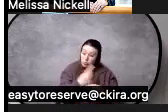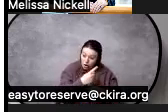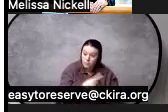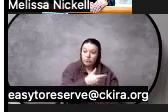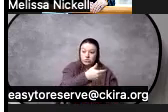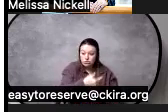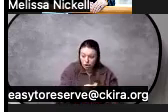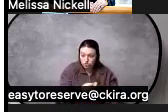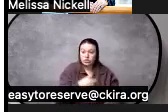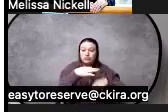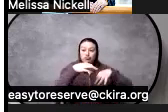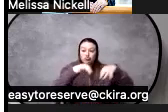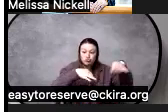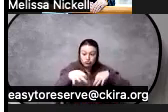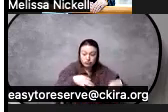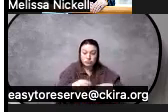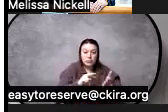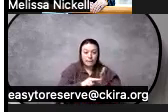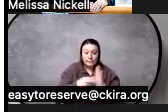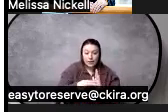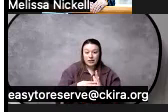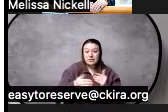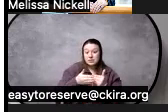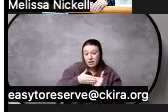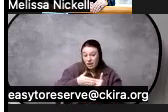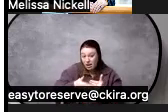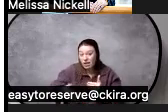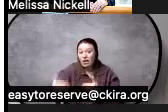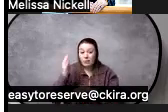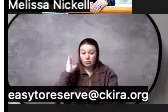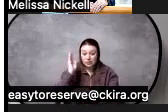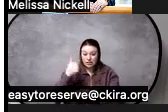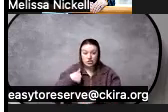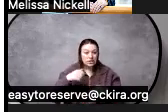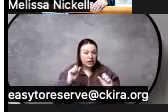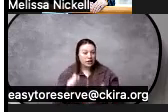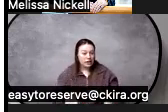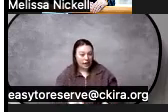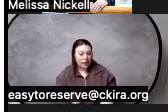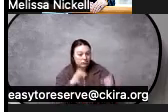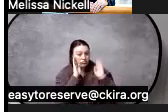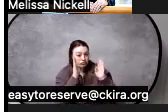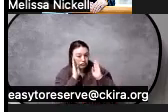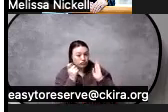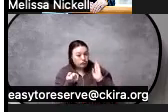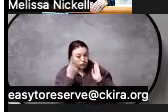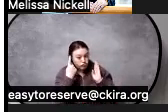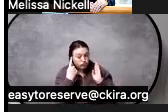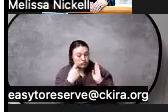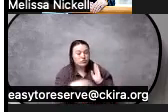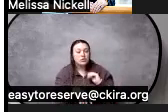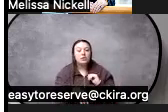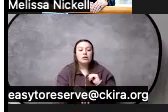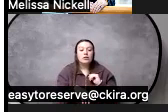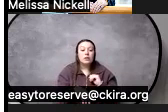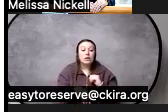that the audience can stay with you throughout the entirety of the presentation. Also, you want to ensure smooth